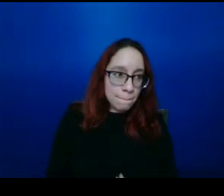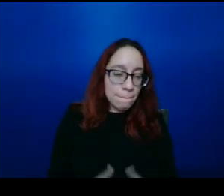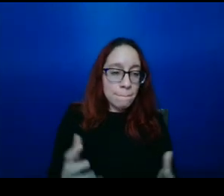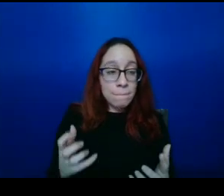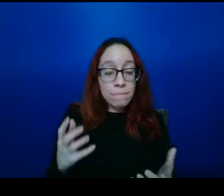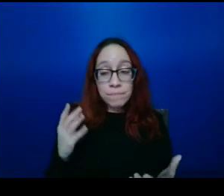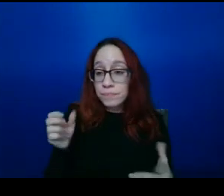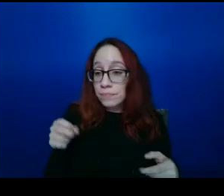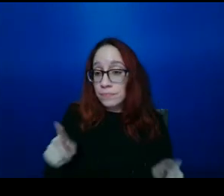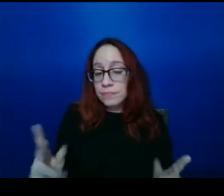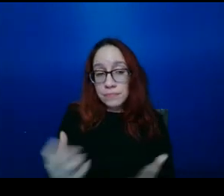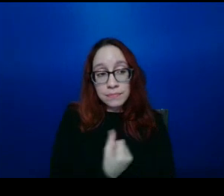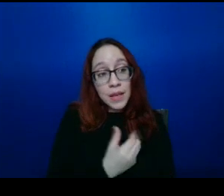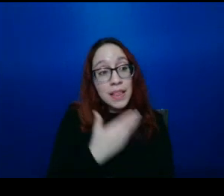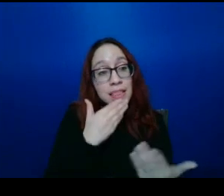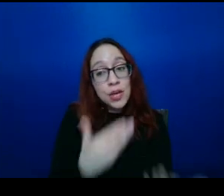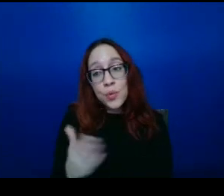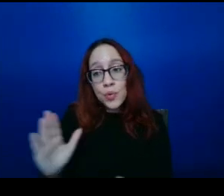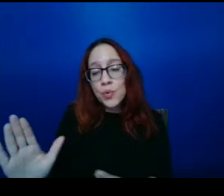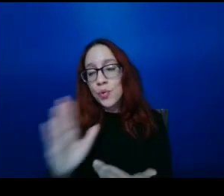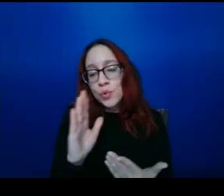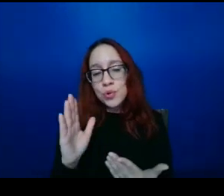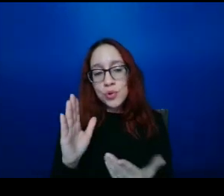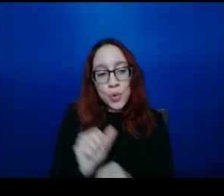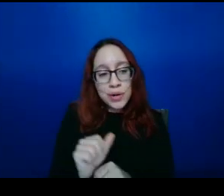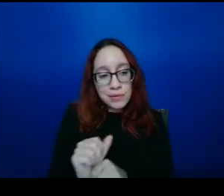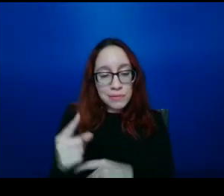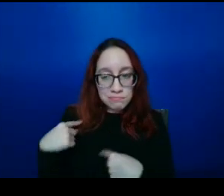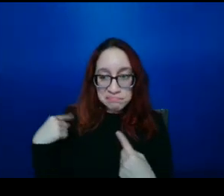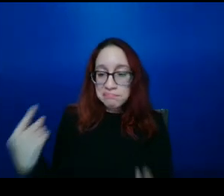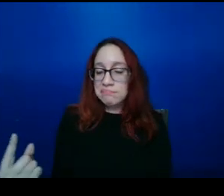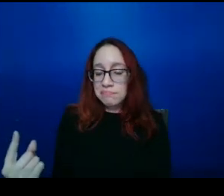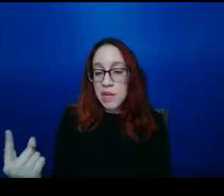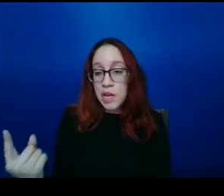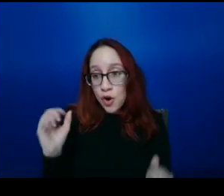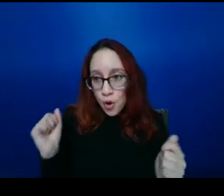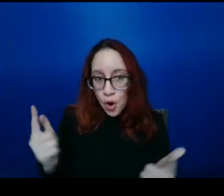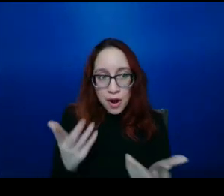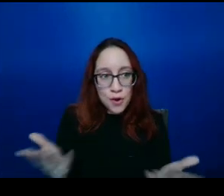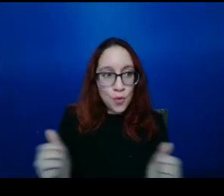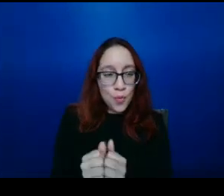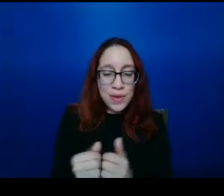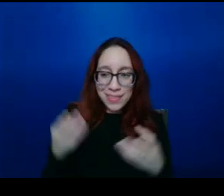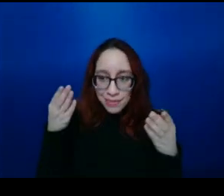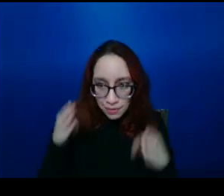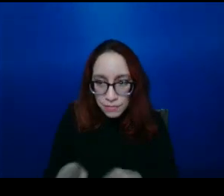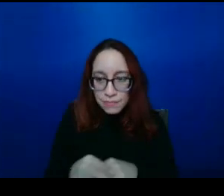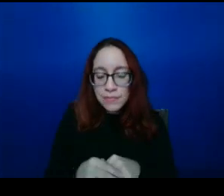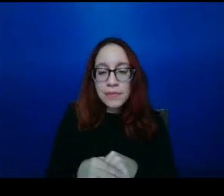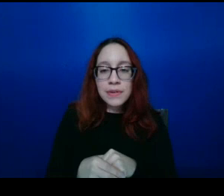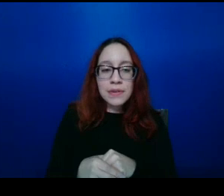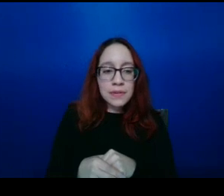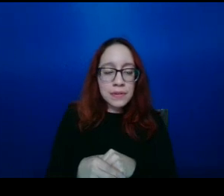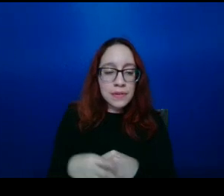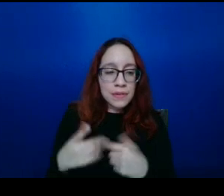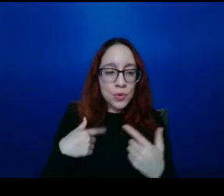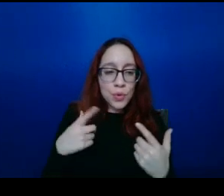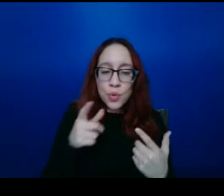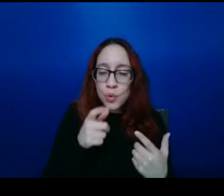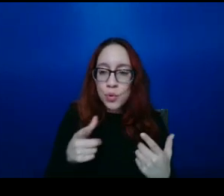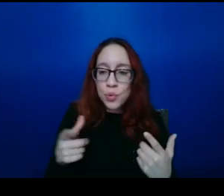to take the opportunity to say thank you for all of the work that you guys have done on all of this with the settlement, with trying to understand who